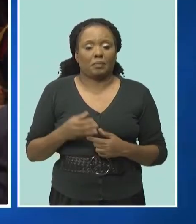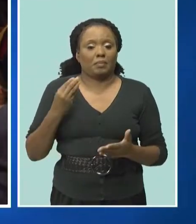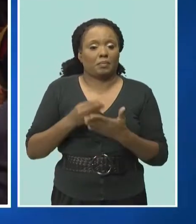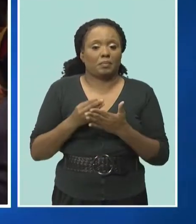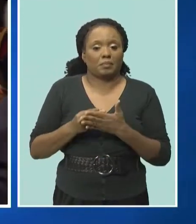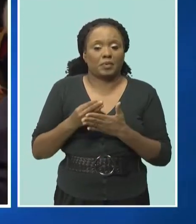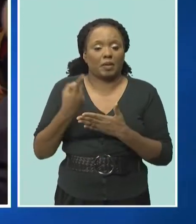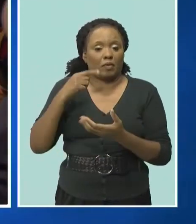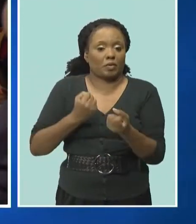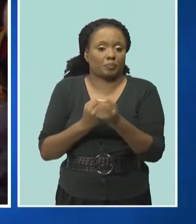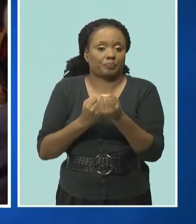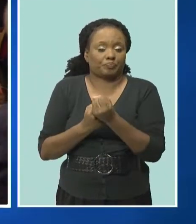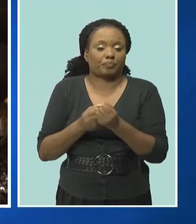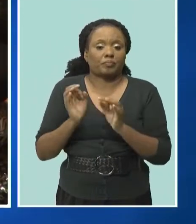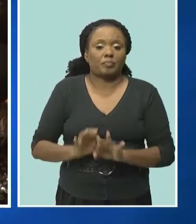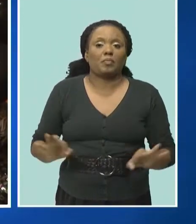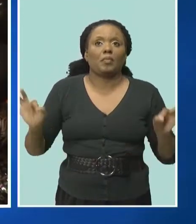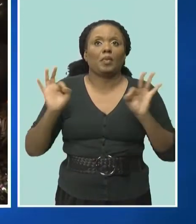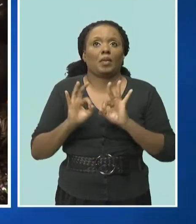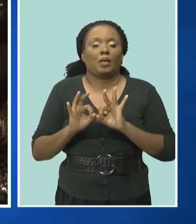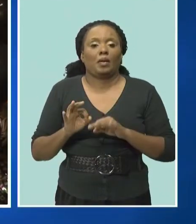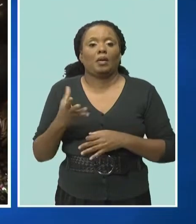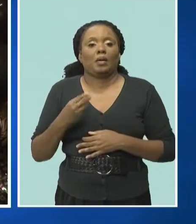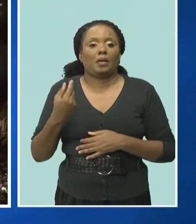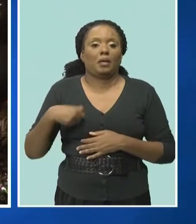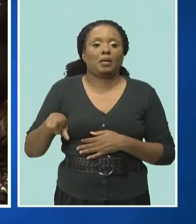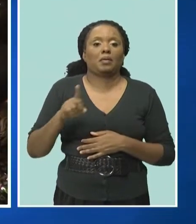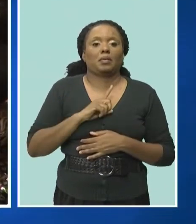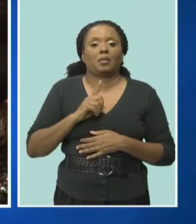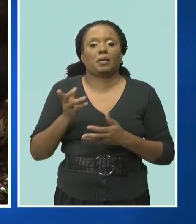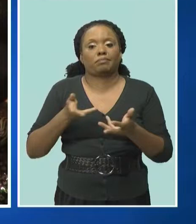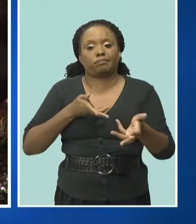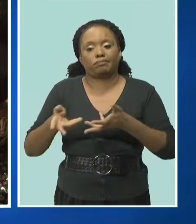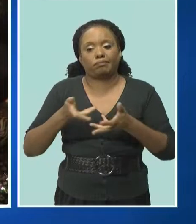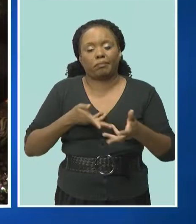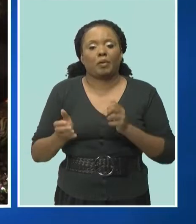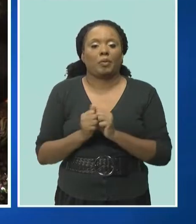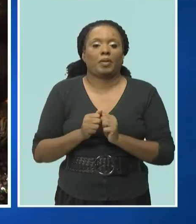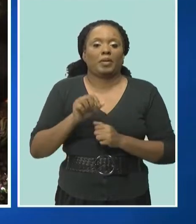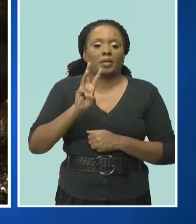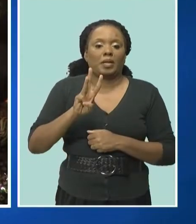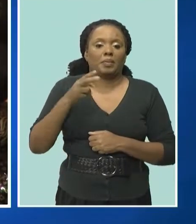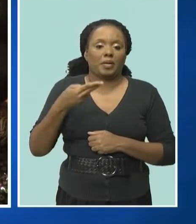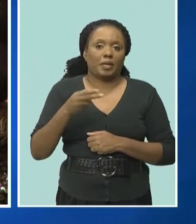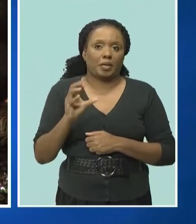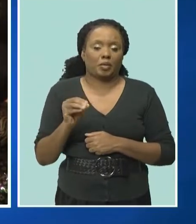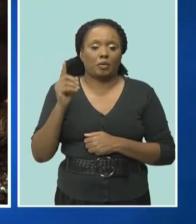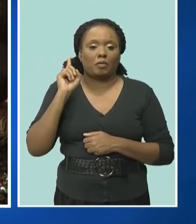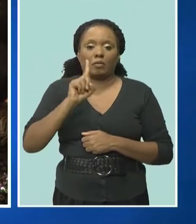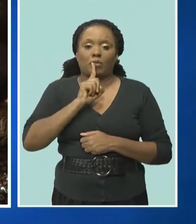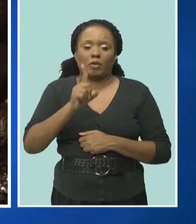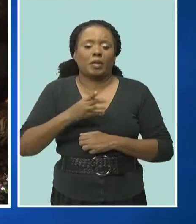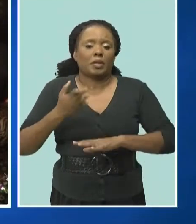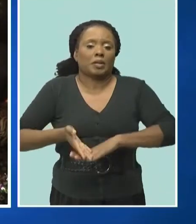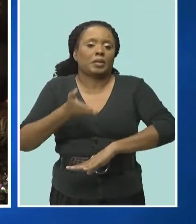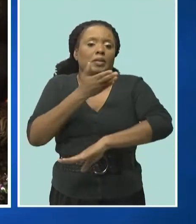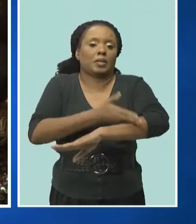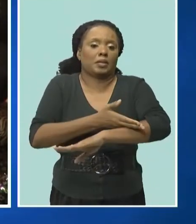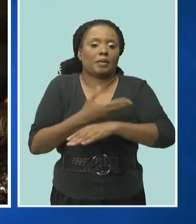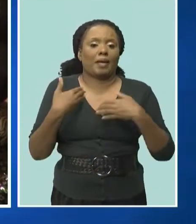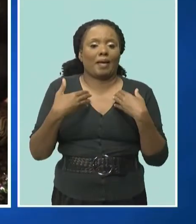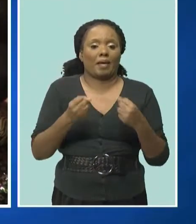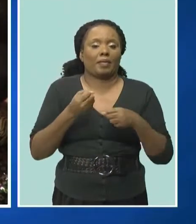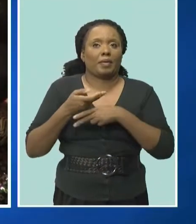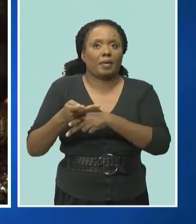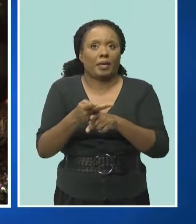critical, noting that Barbados has re-engaged with the WHO on a paused initiative to bolster the health ministry's expertise on healthcare